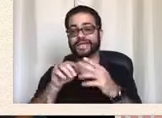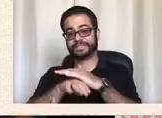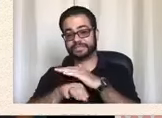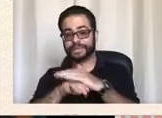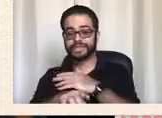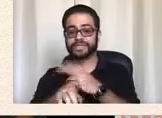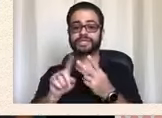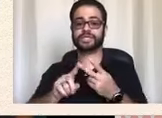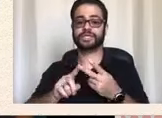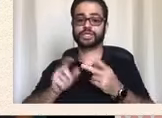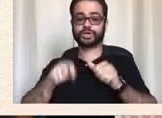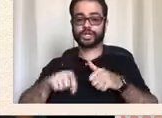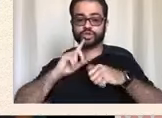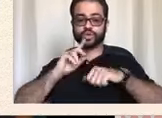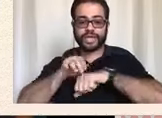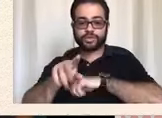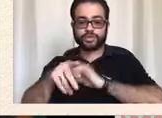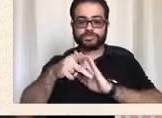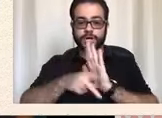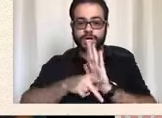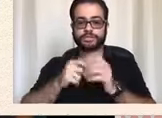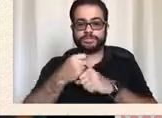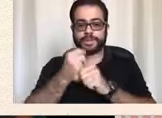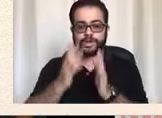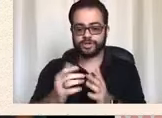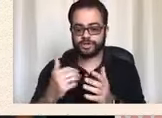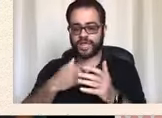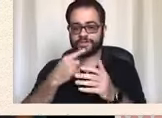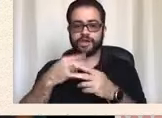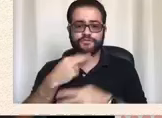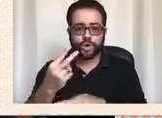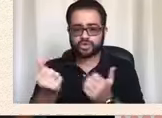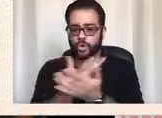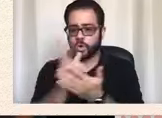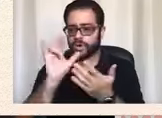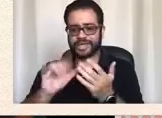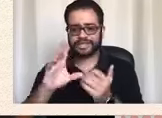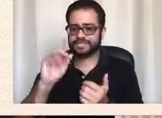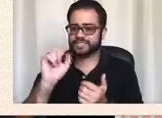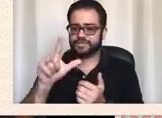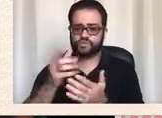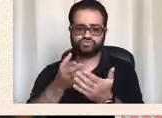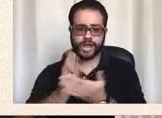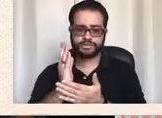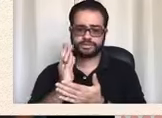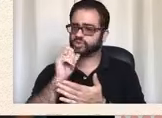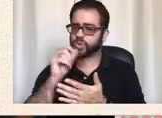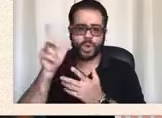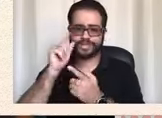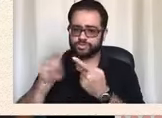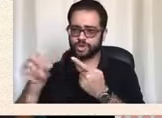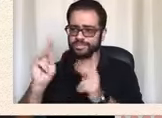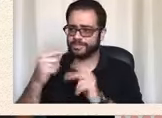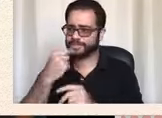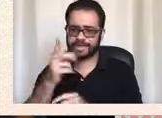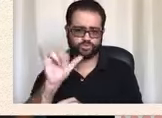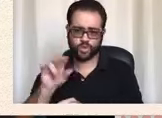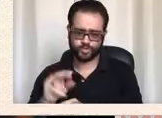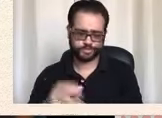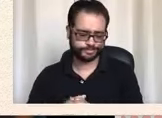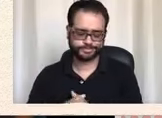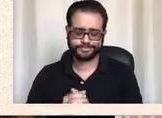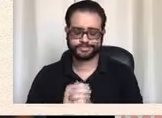influence policymakers, having a voice in our communities, those are all civil rights. So don't listen to anybody who tells you that it's not.